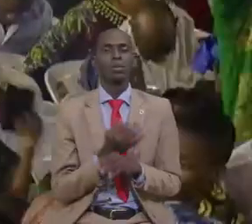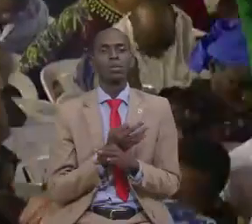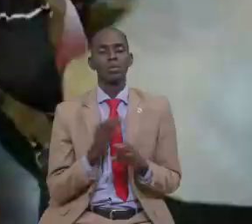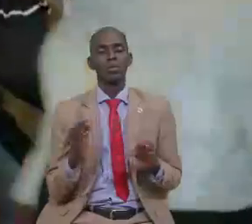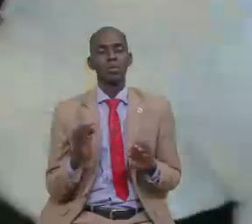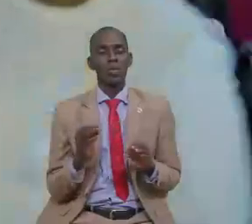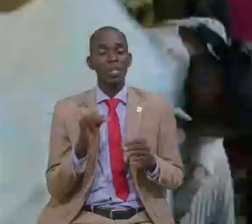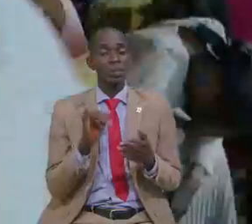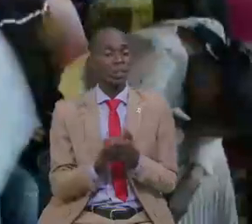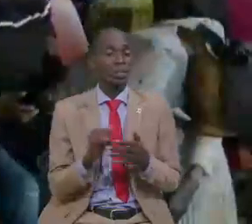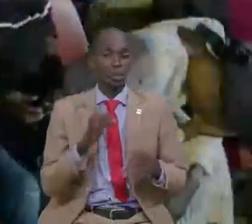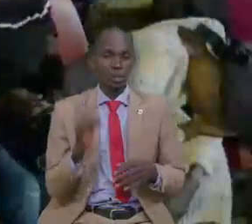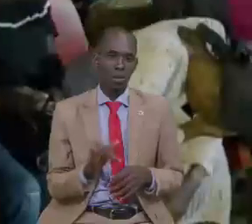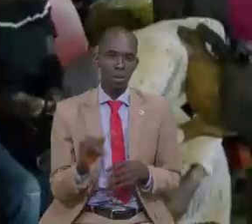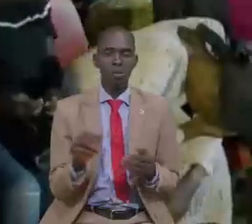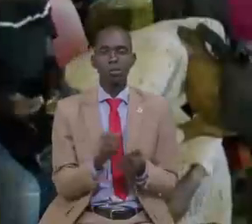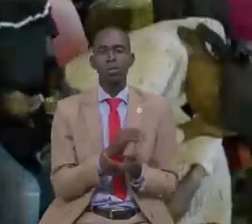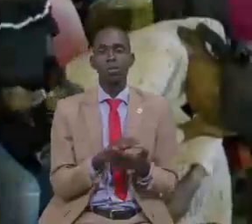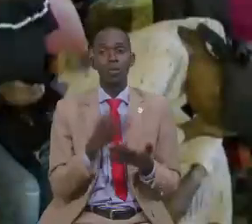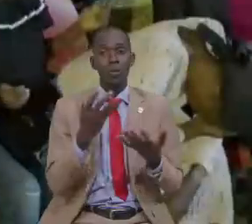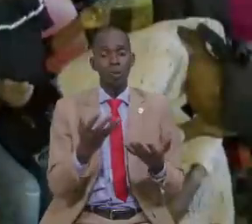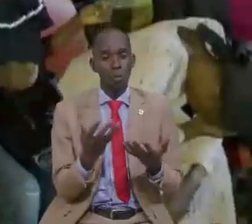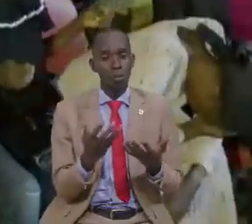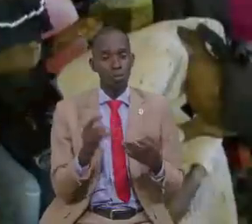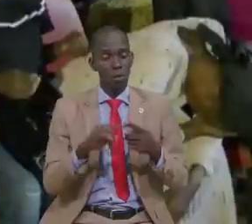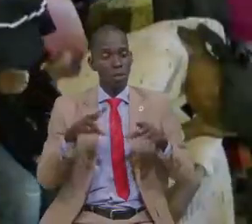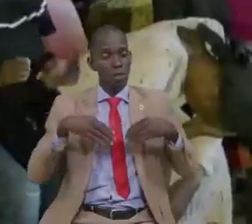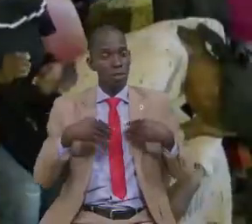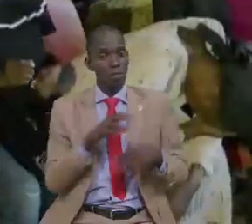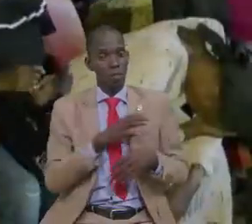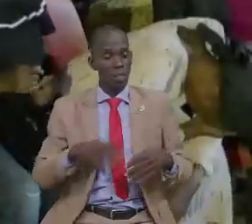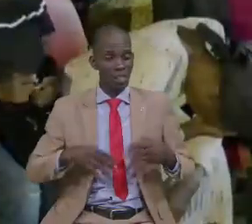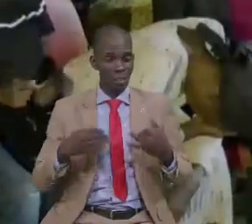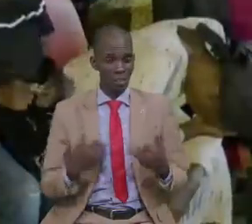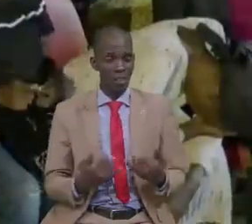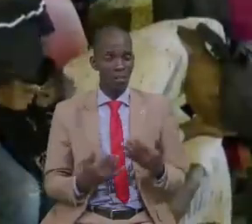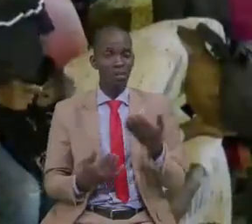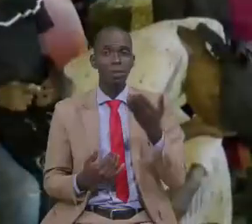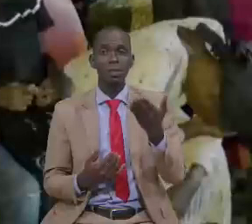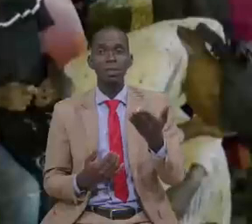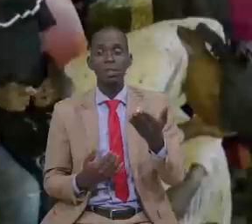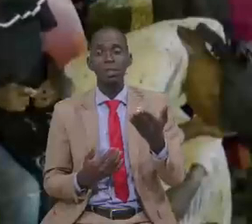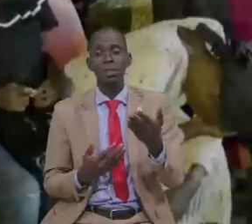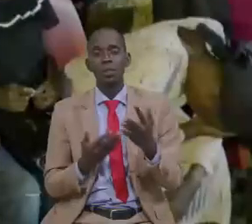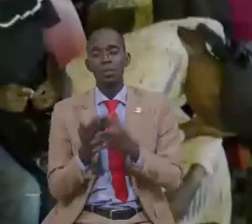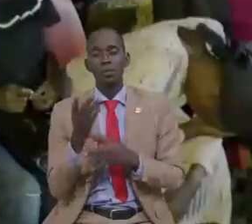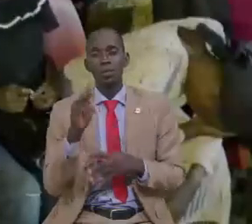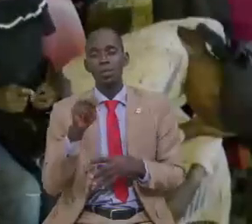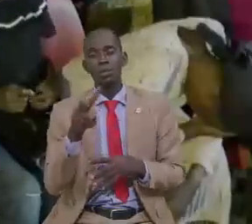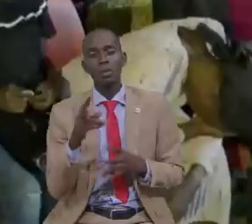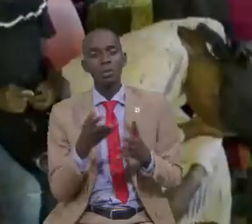that hand if you're dressing up your hand here there everywhere please stand up